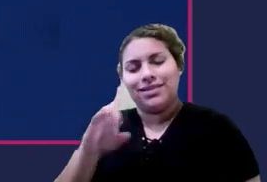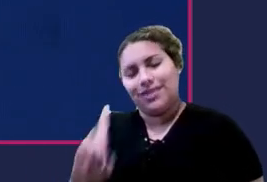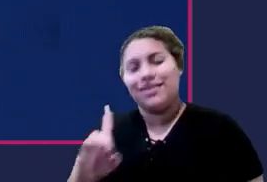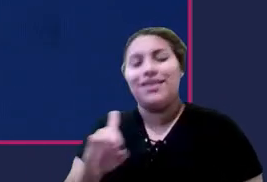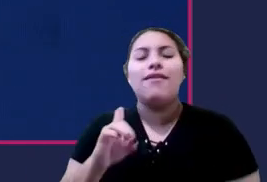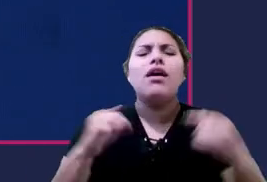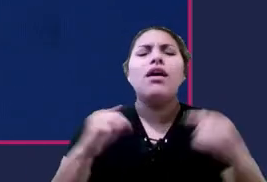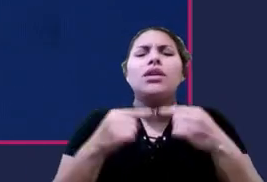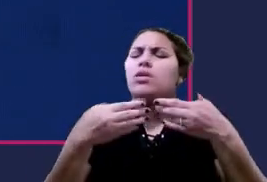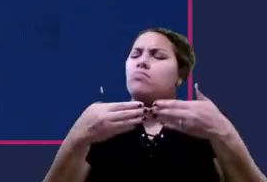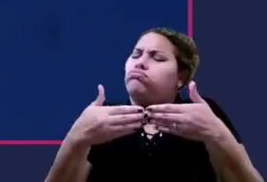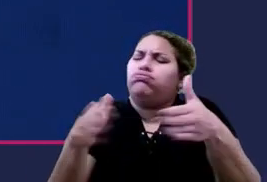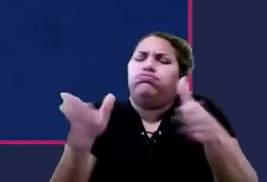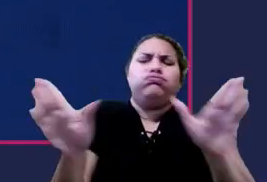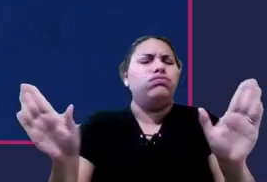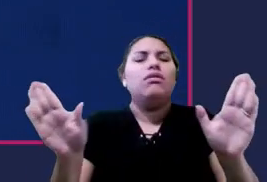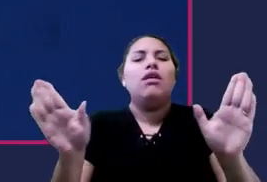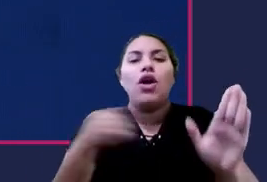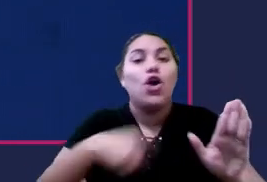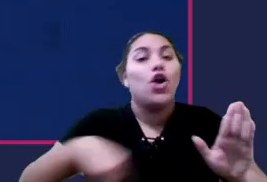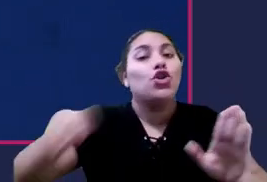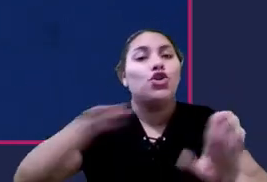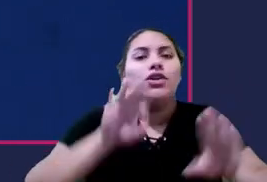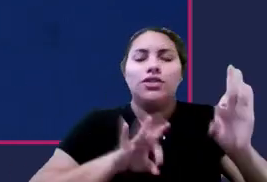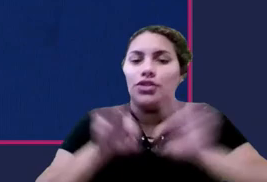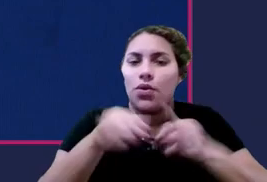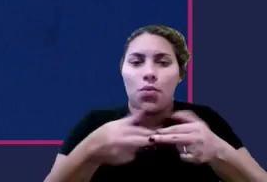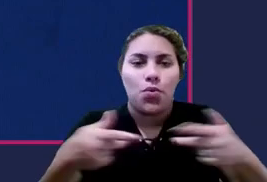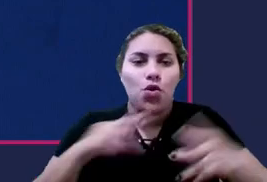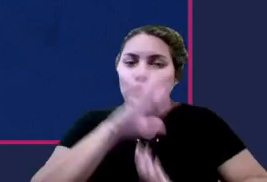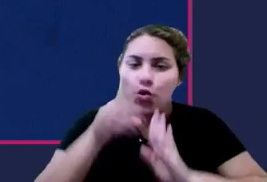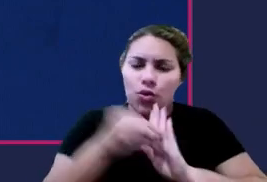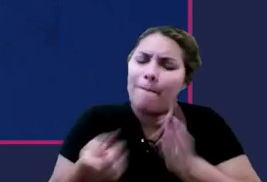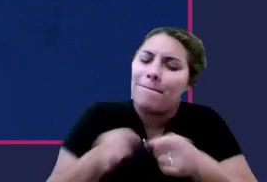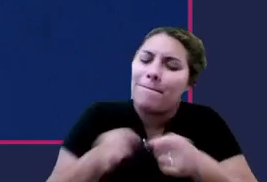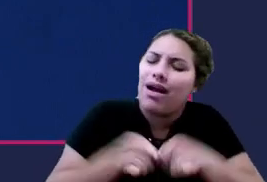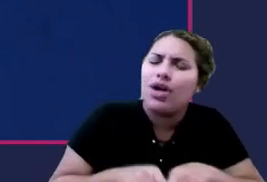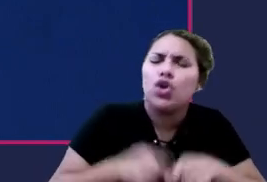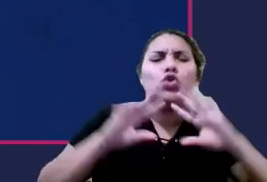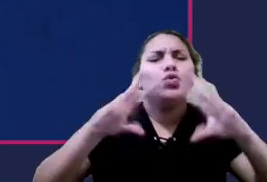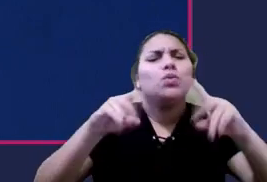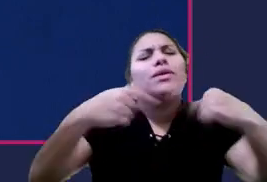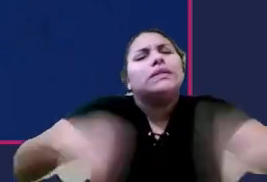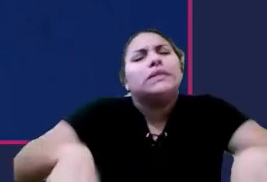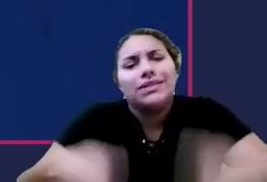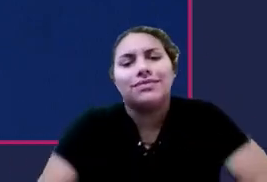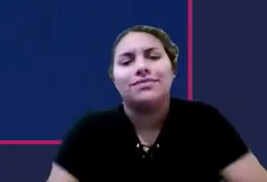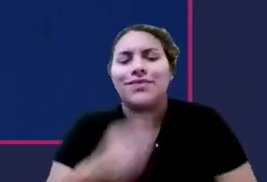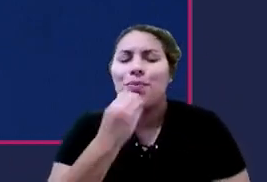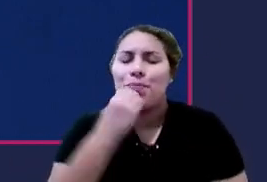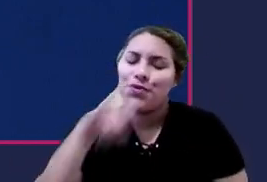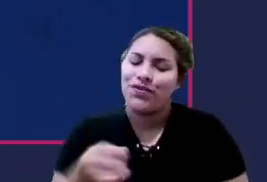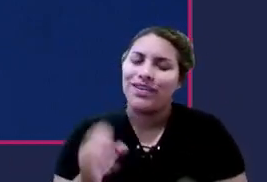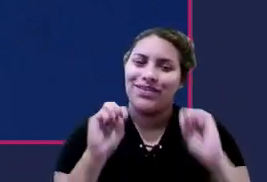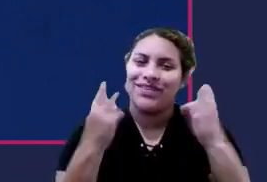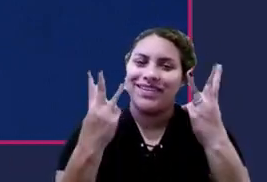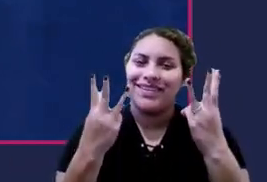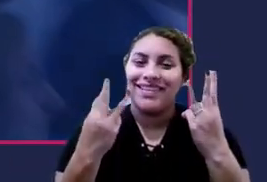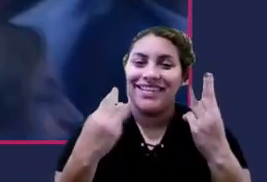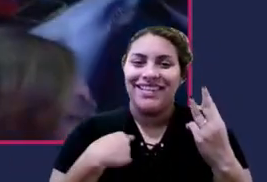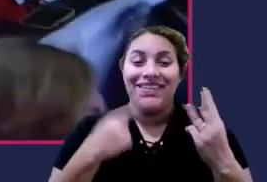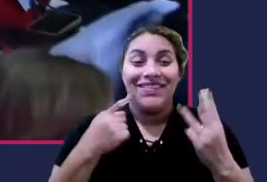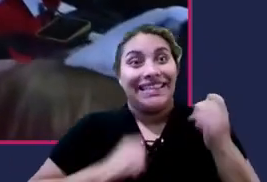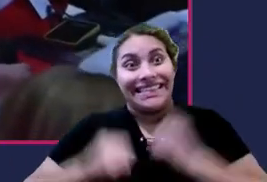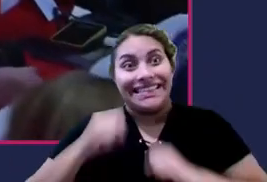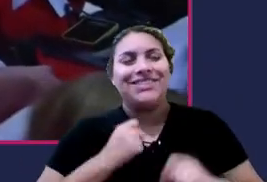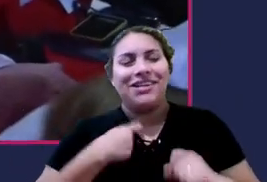I'm leaving my doors open so that we can work in partnership with all of you. I'm